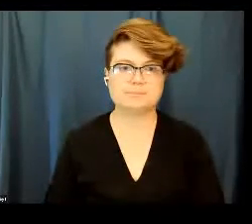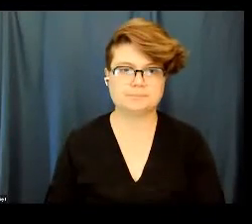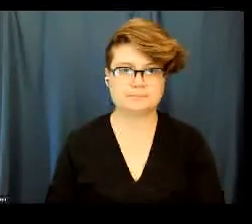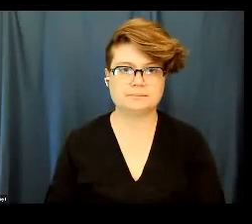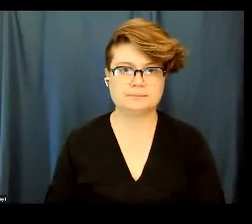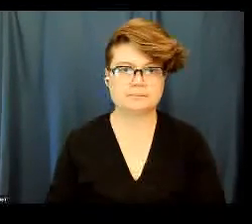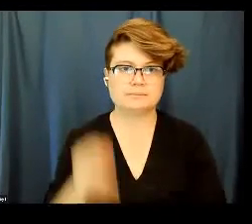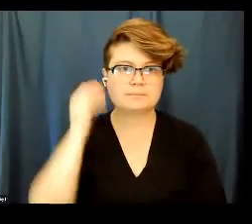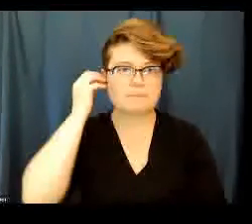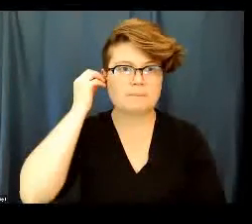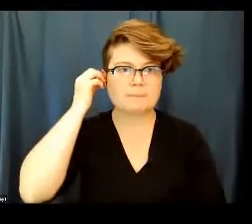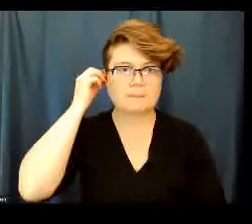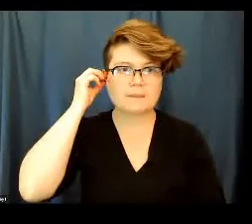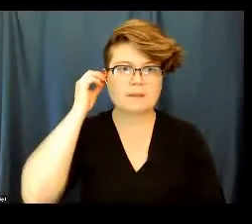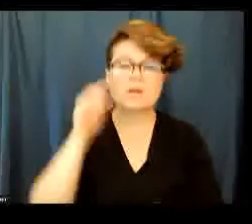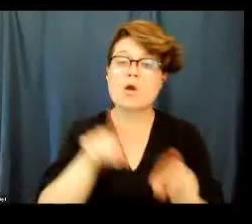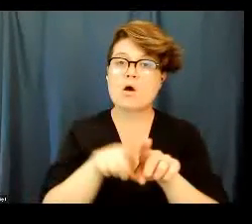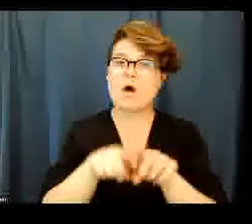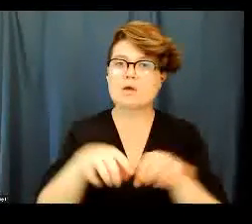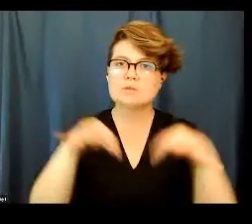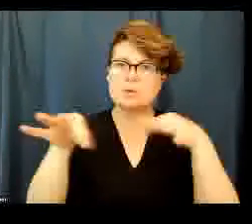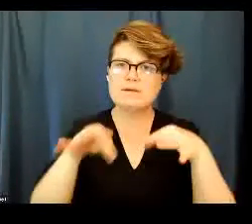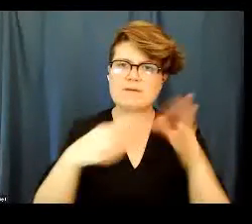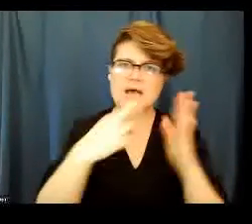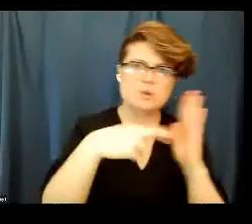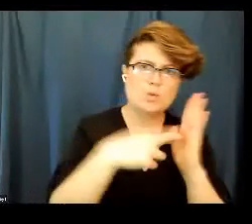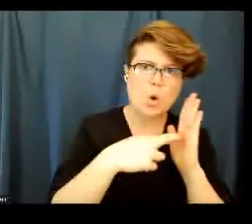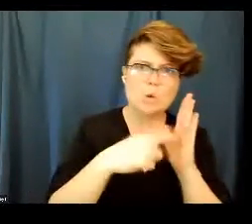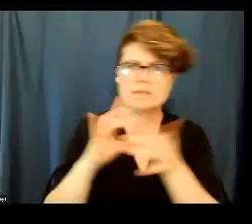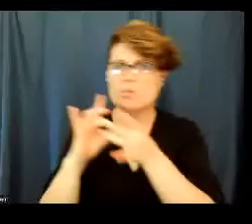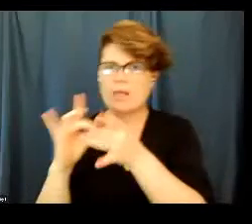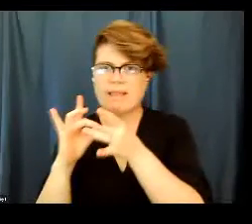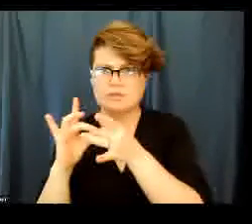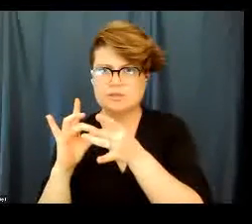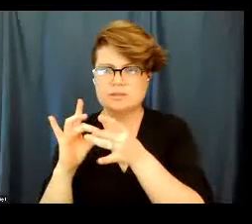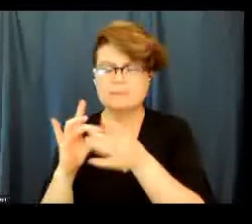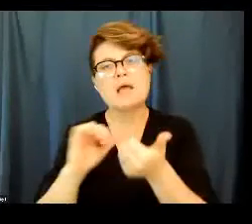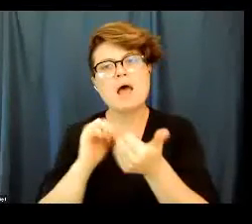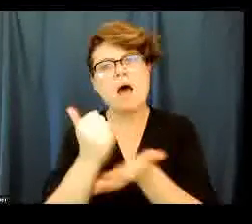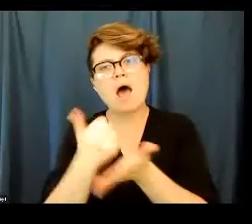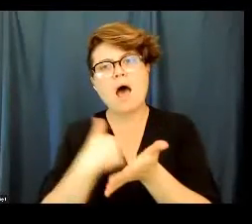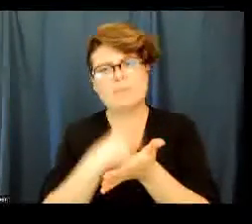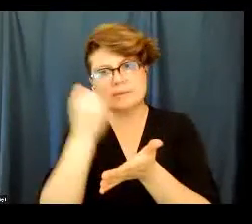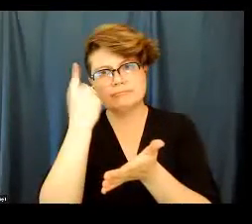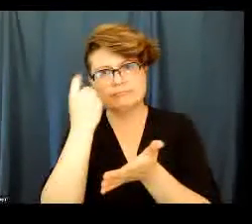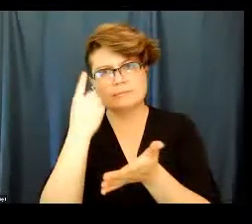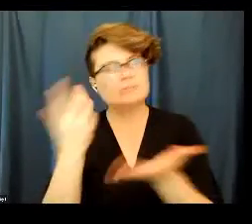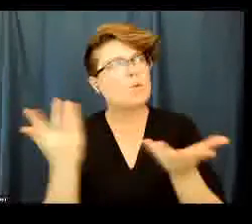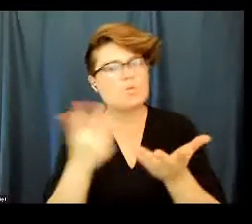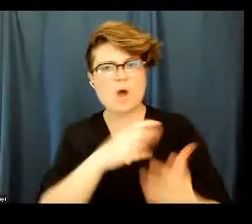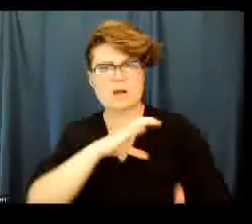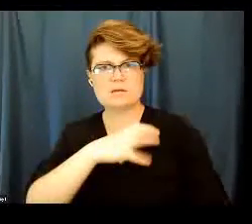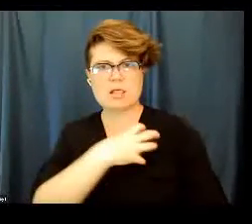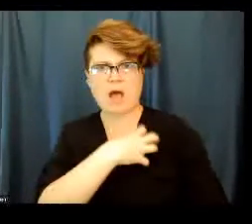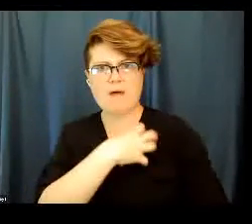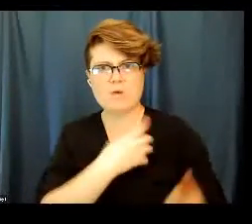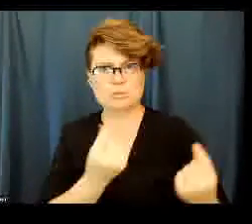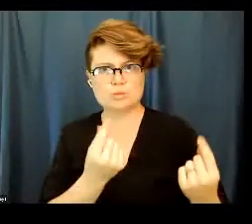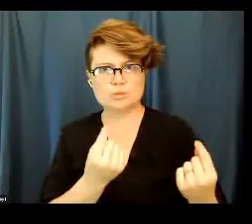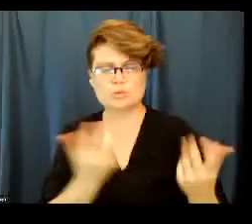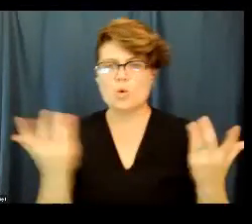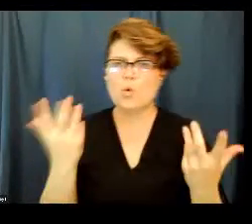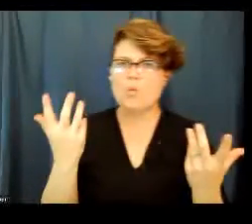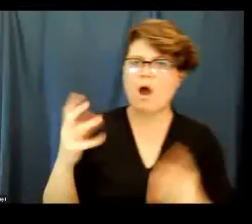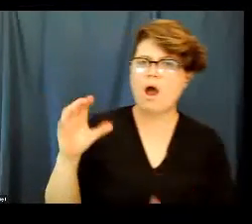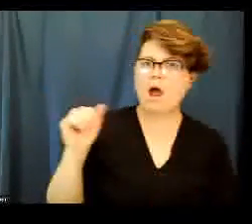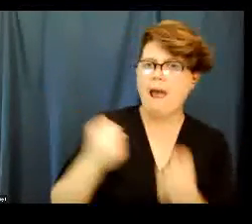It also defines roles and relationships, right? It can help us understand, what does law enforcement do? What do advocates do? What